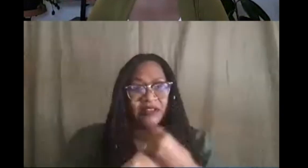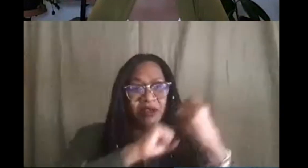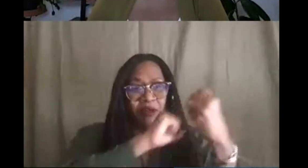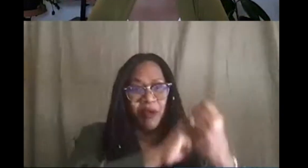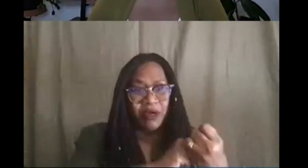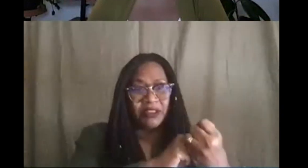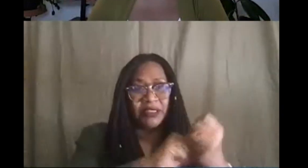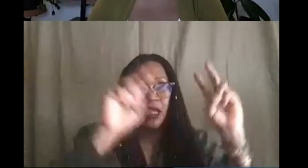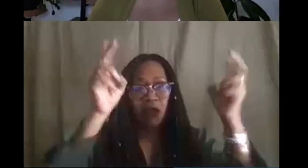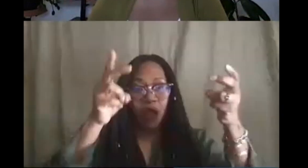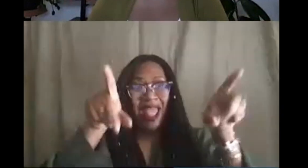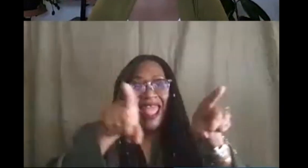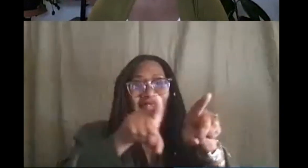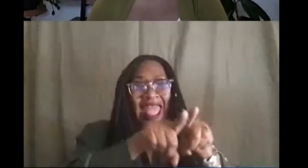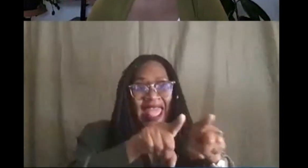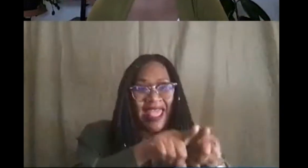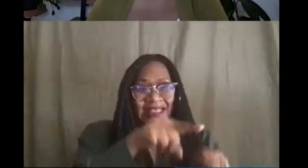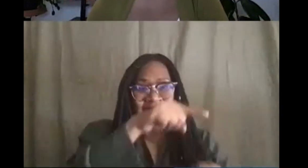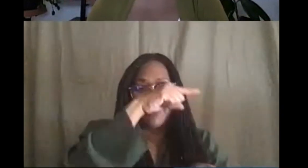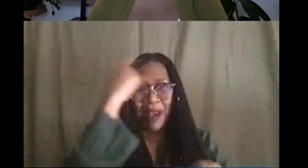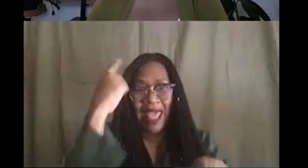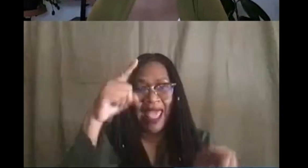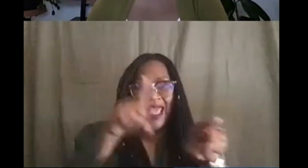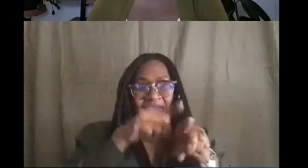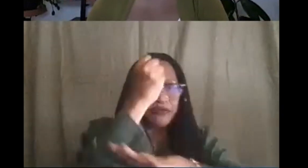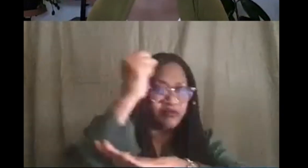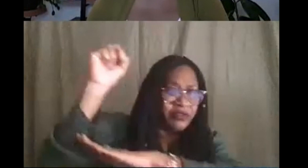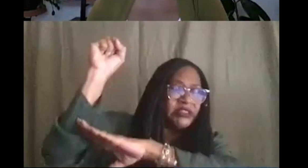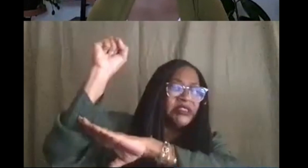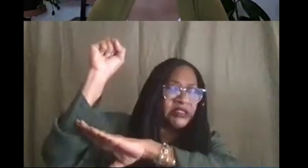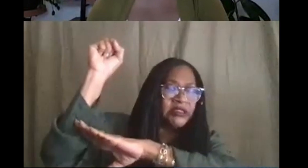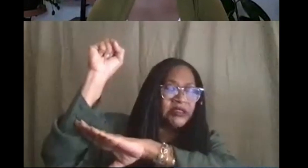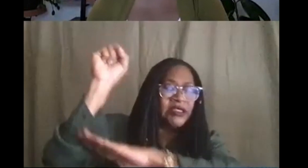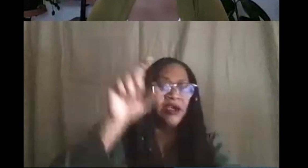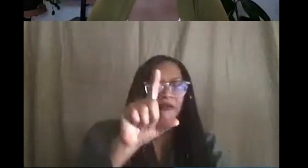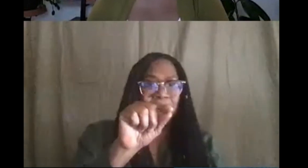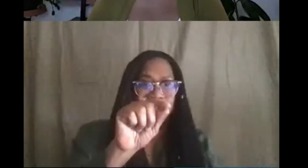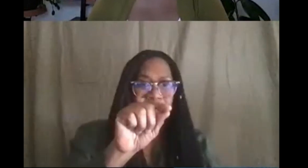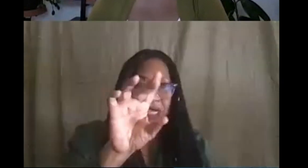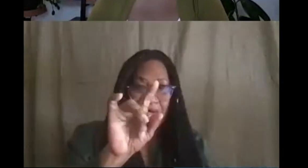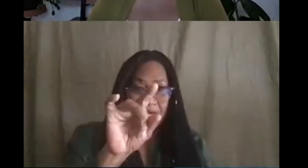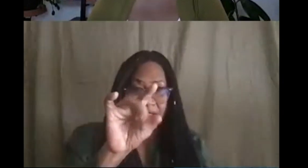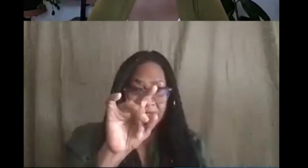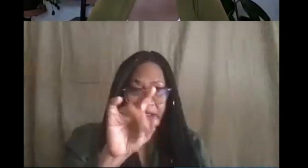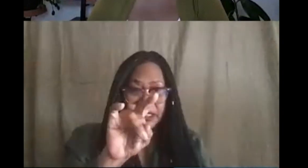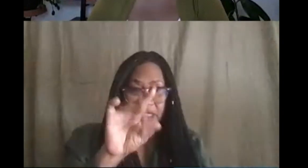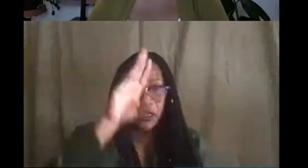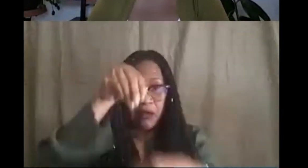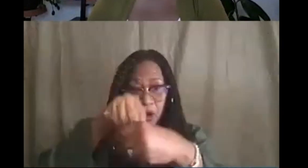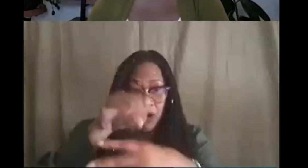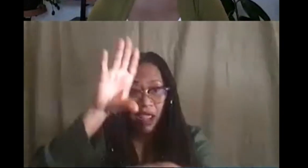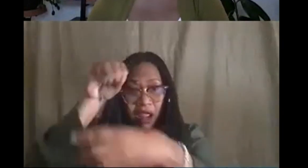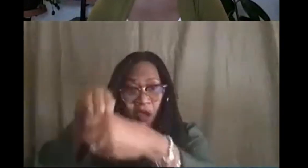As Black as Resistance from 2018. His writings have also been included in multiple